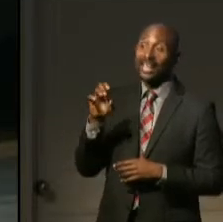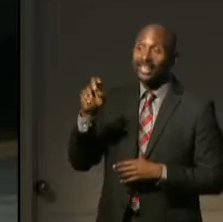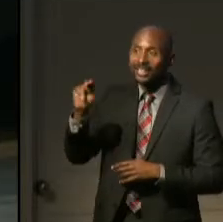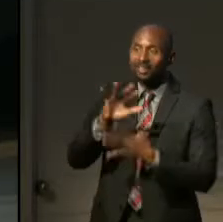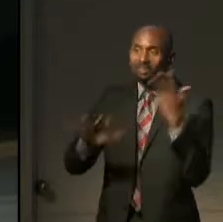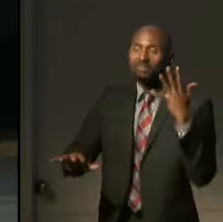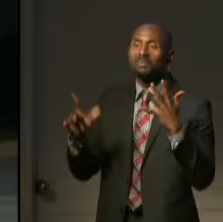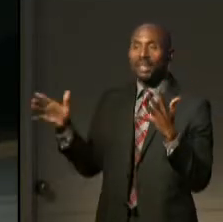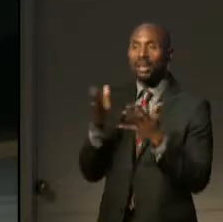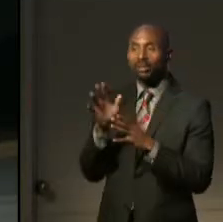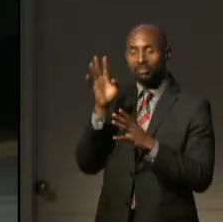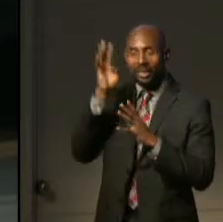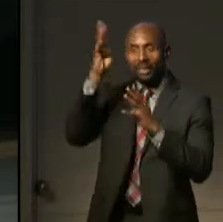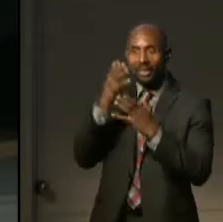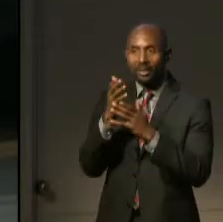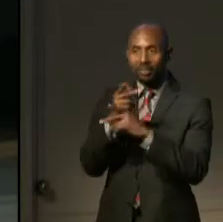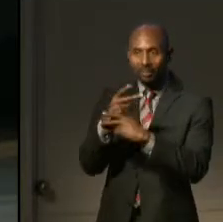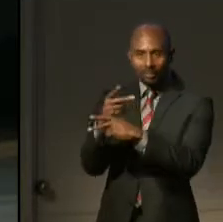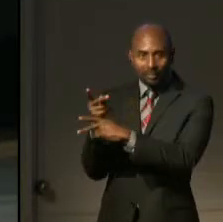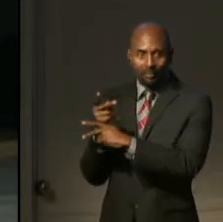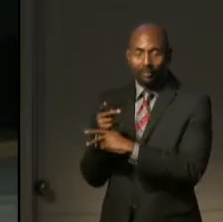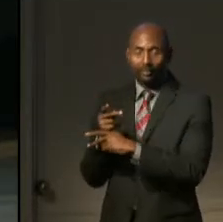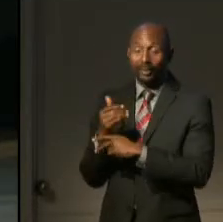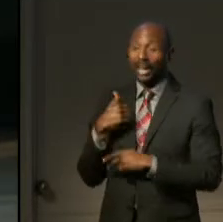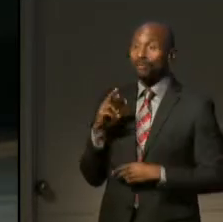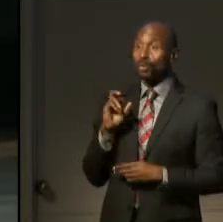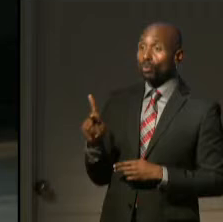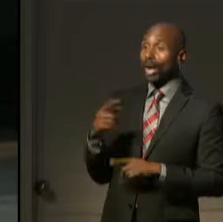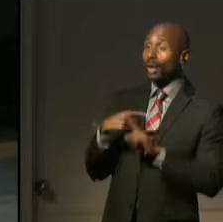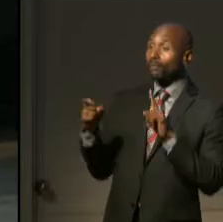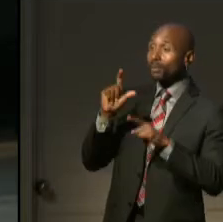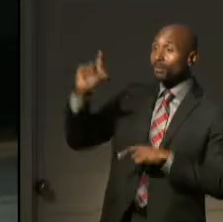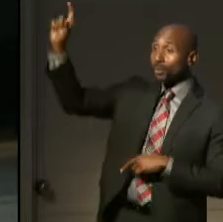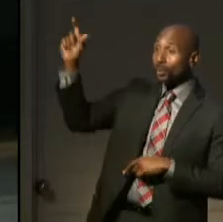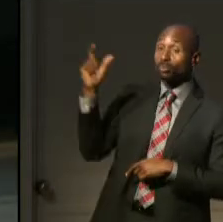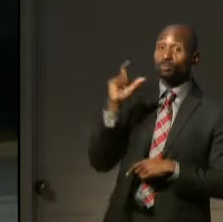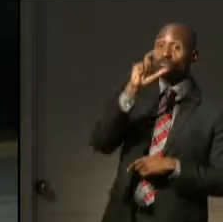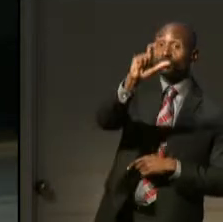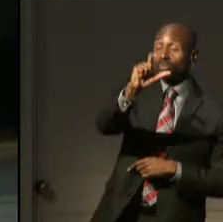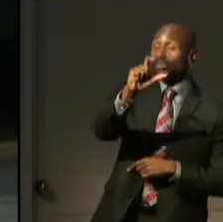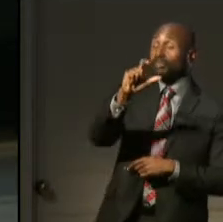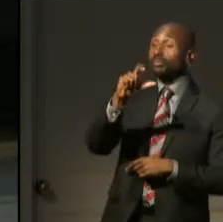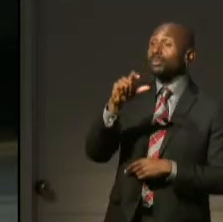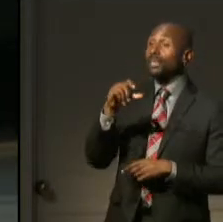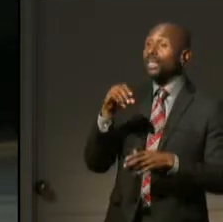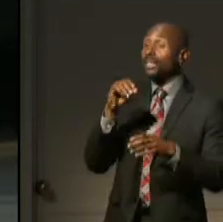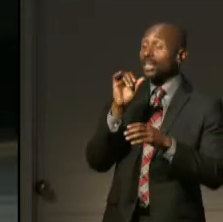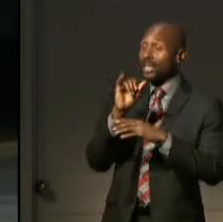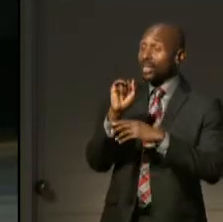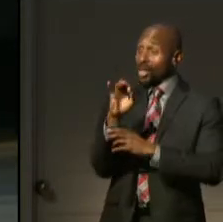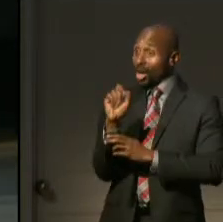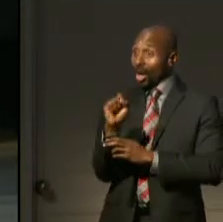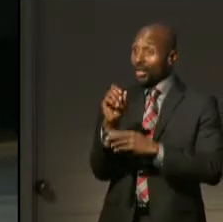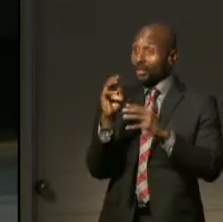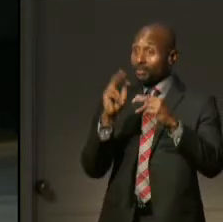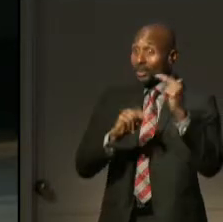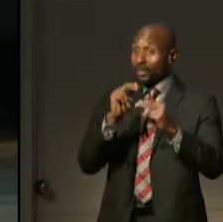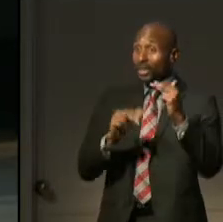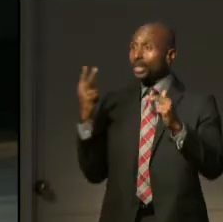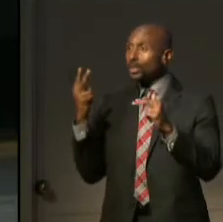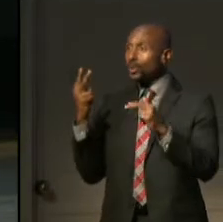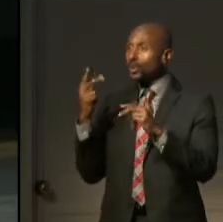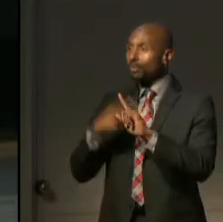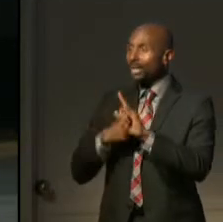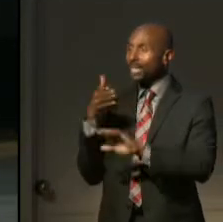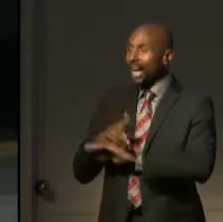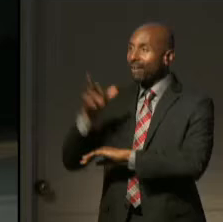a rock from the moon displayed in the rotunda of the Arts and Industries Building 2 months after the moon landing. So when you